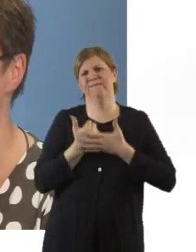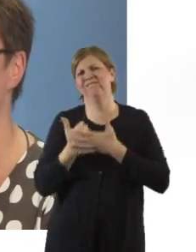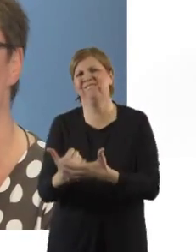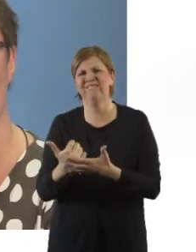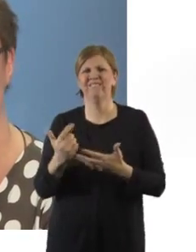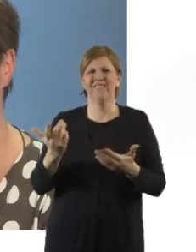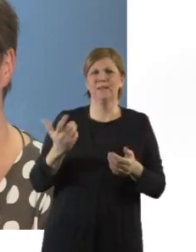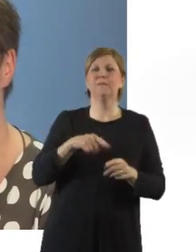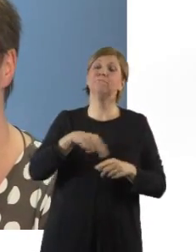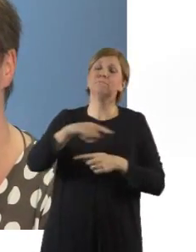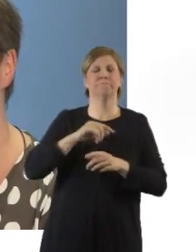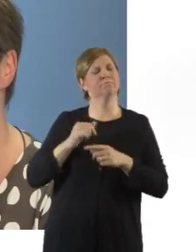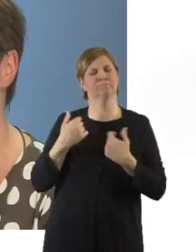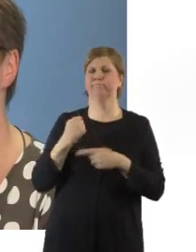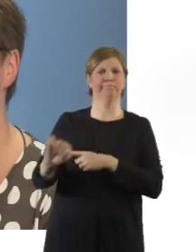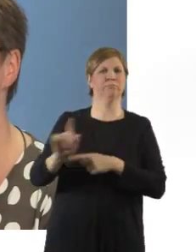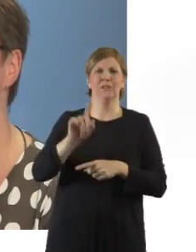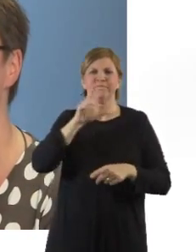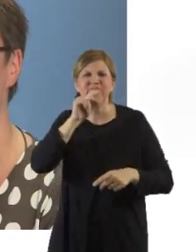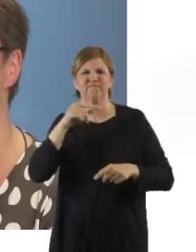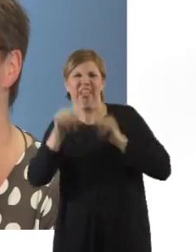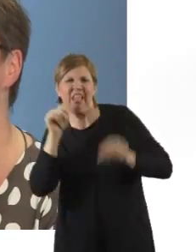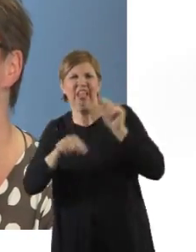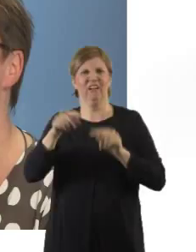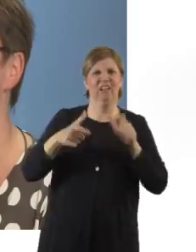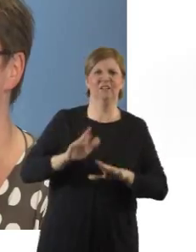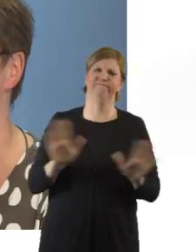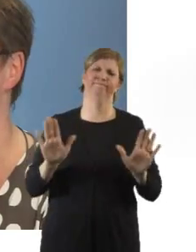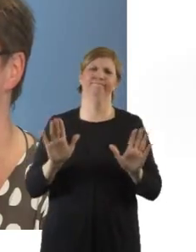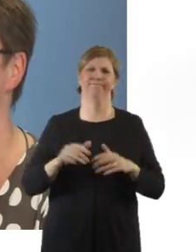However, we will not tolerate verbal abuse, aggression or violence in any of our hospitals.